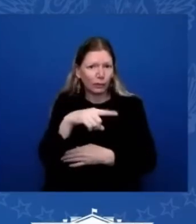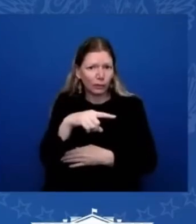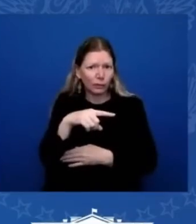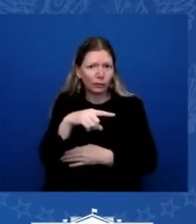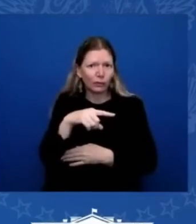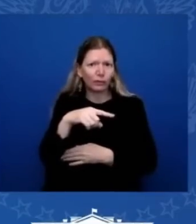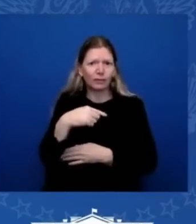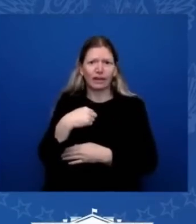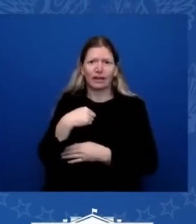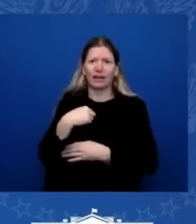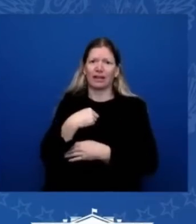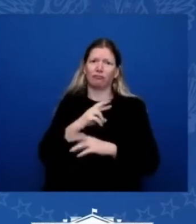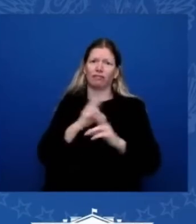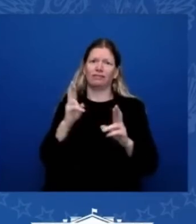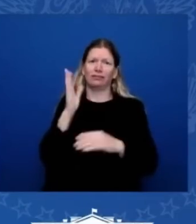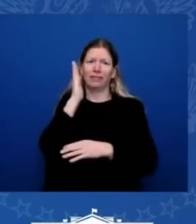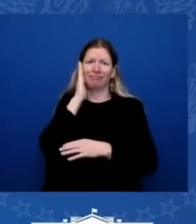And then they cut, yeah, they like cut the mic.